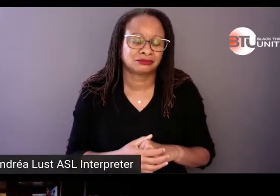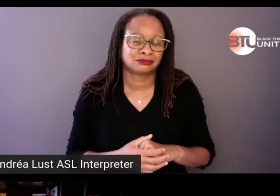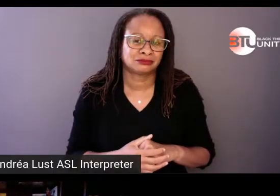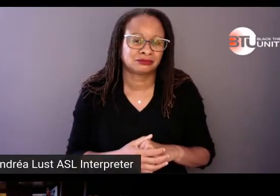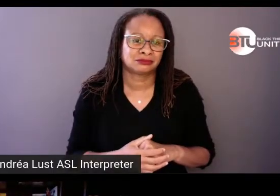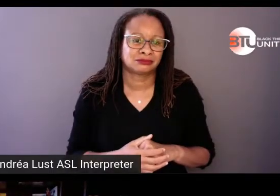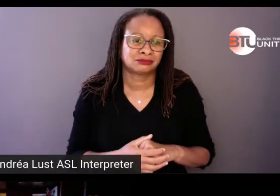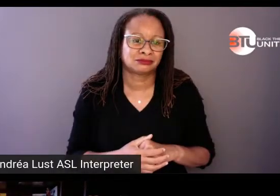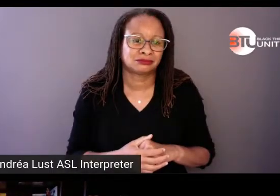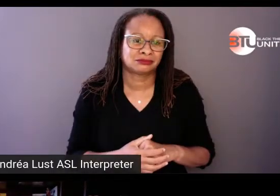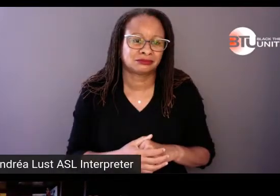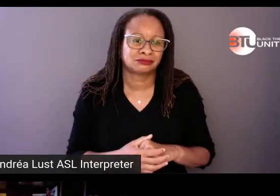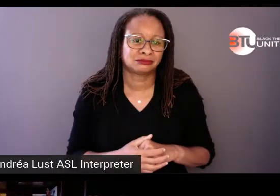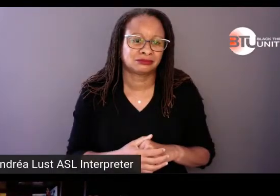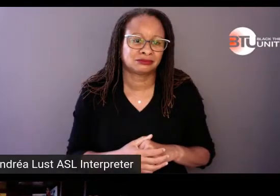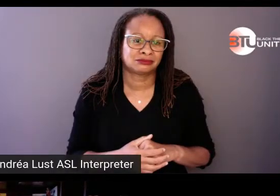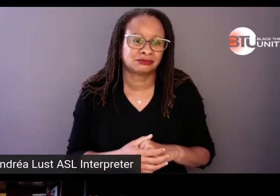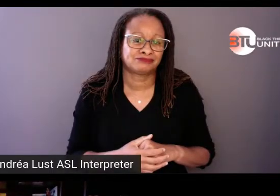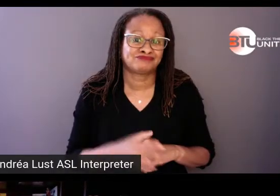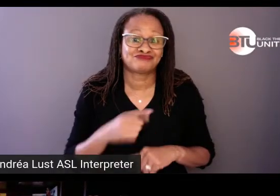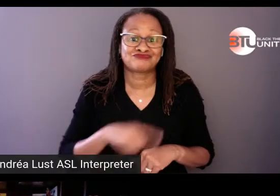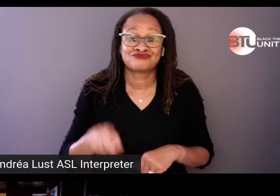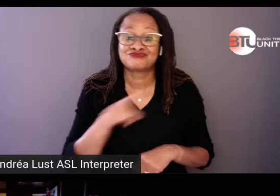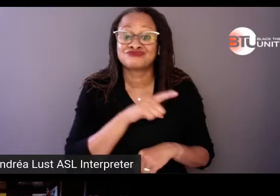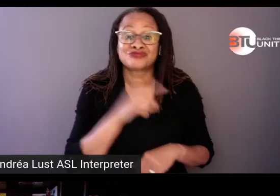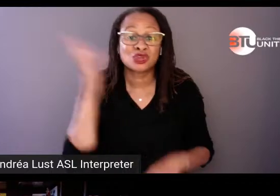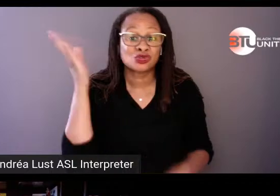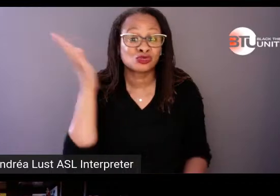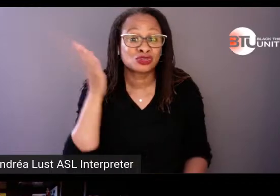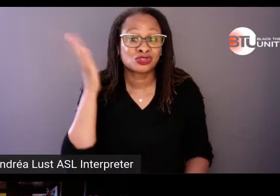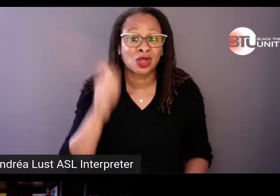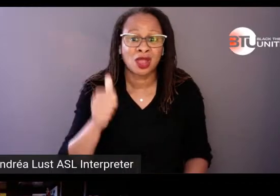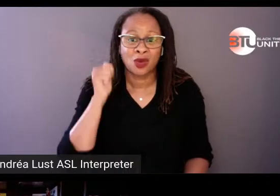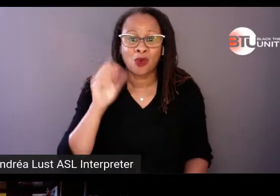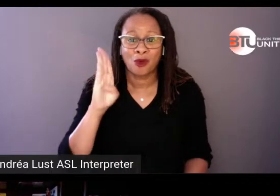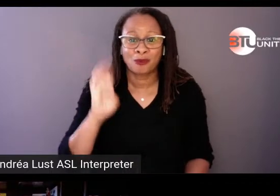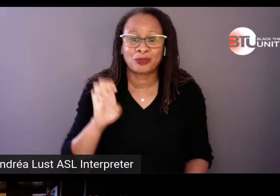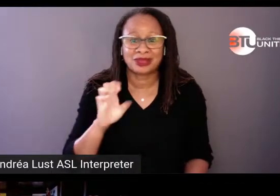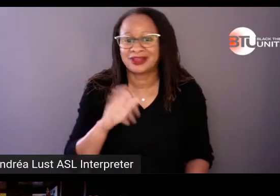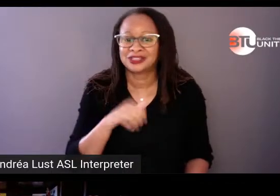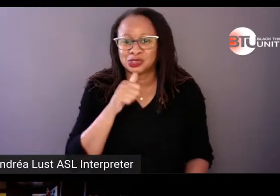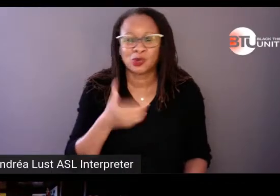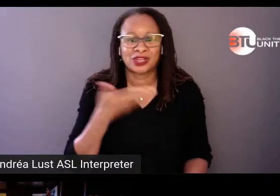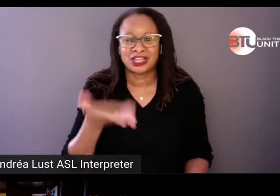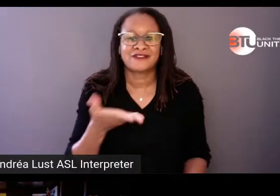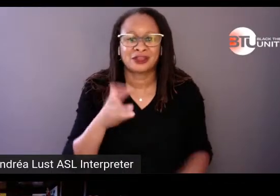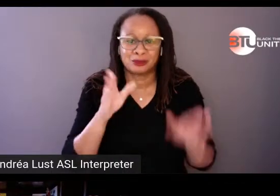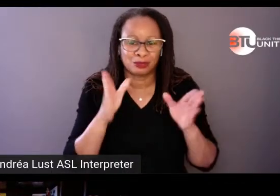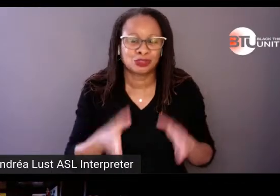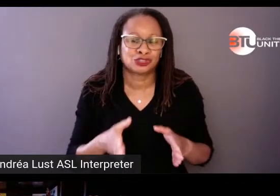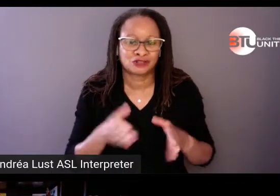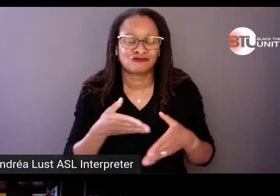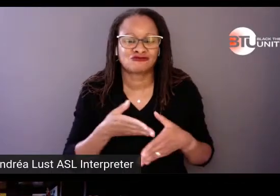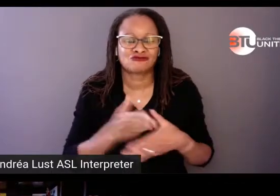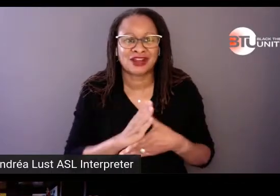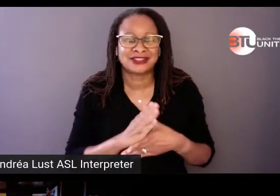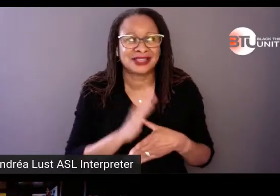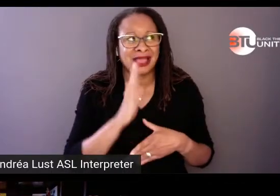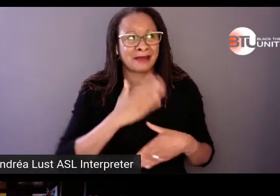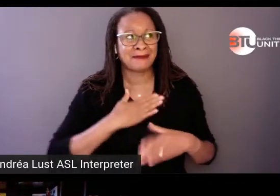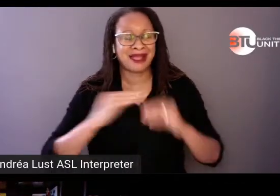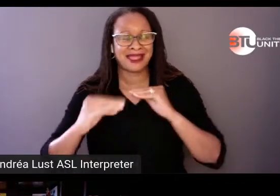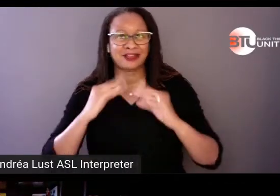that's not, and those presentations doesn't give that person rights. Kind of like my editor doesn't have,